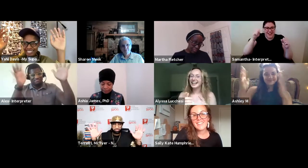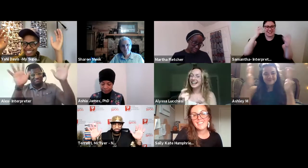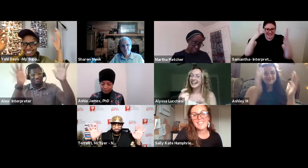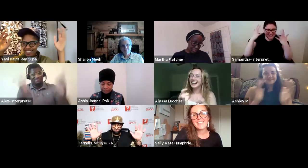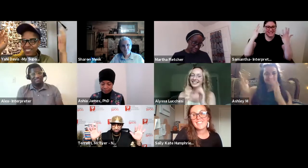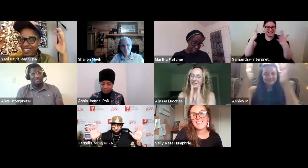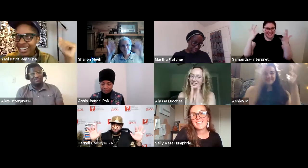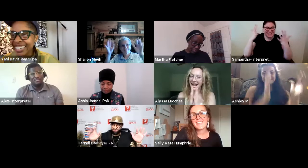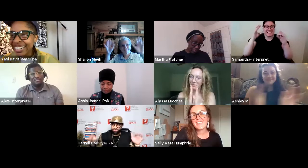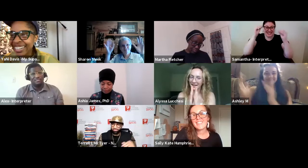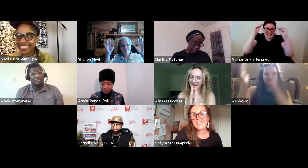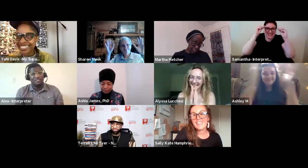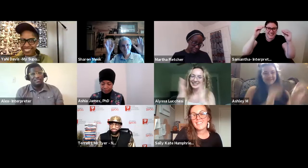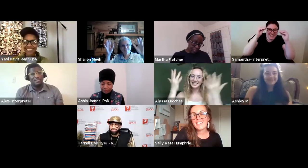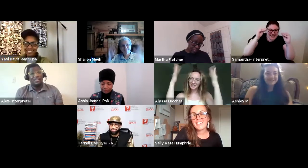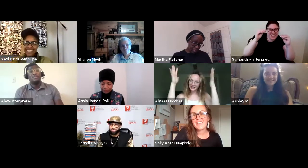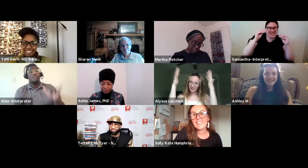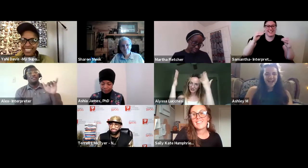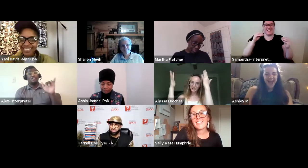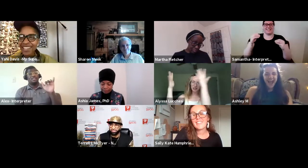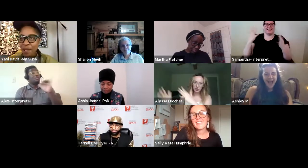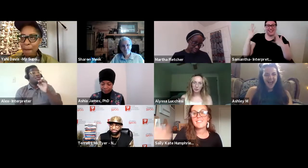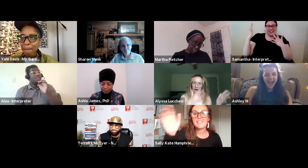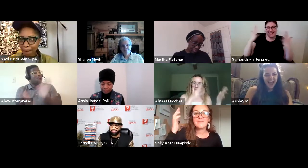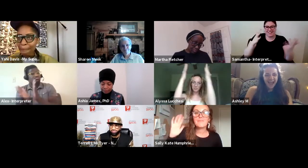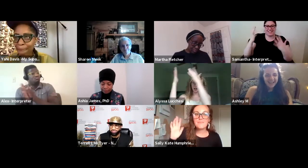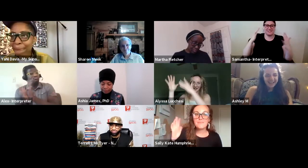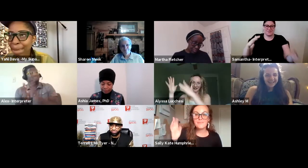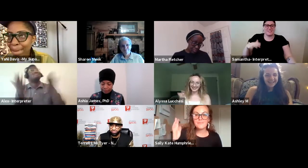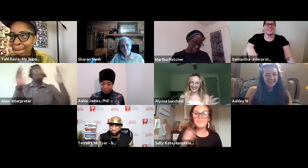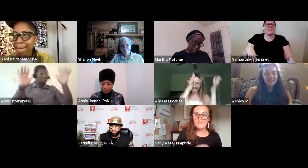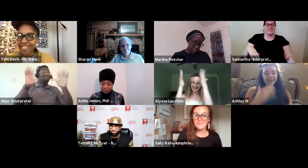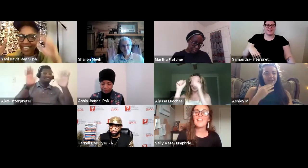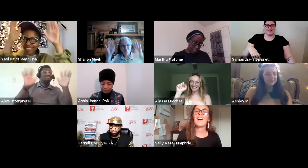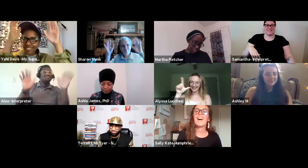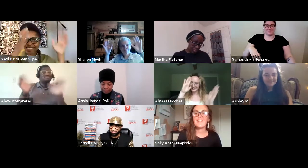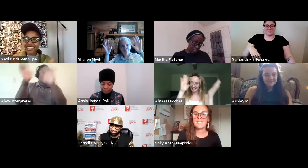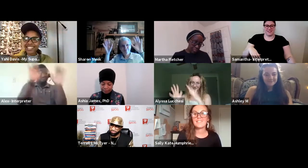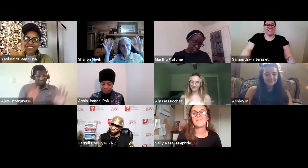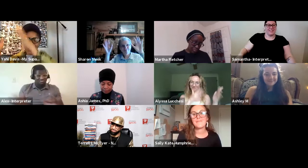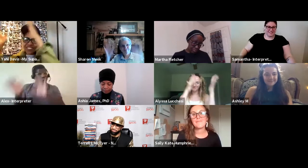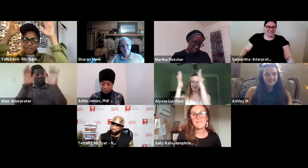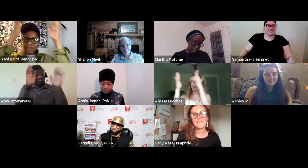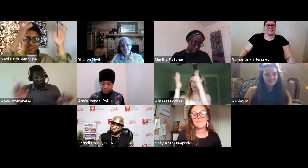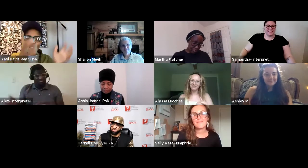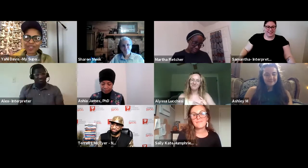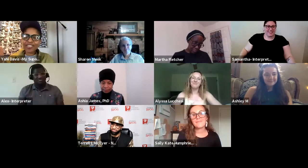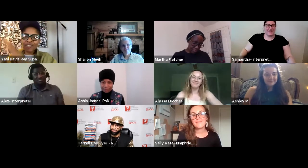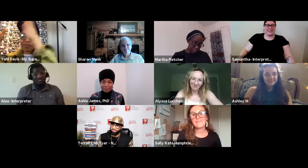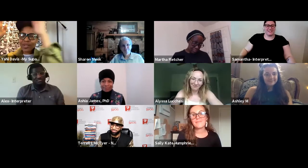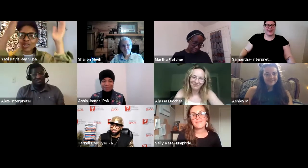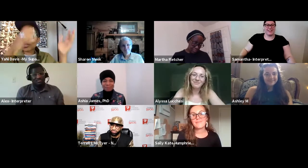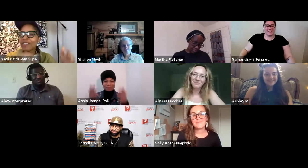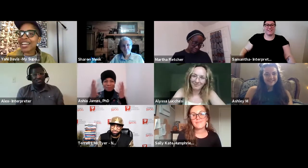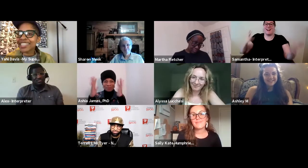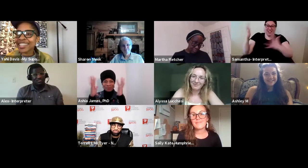Teach us some more. Clapping. Yes. Round of applause in ASL. Yes. Round of applause.